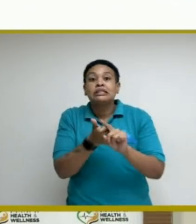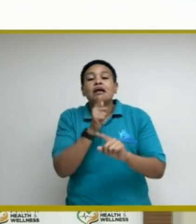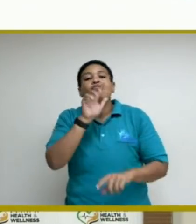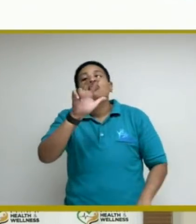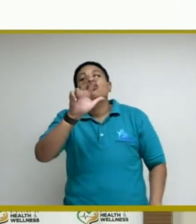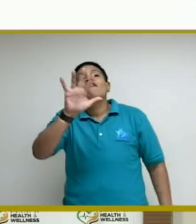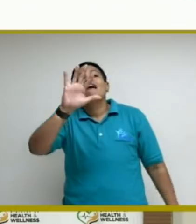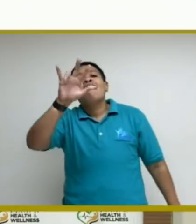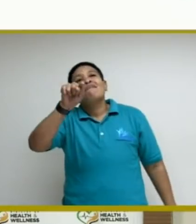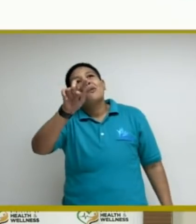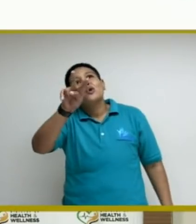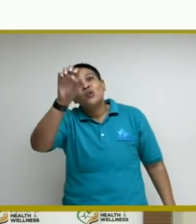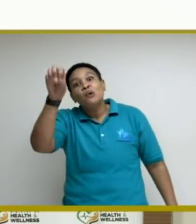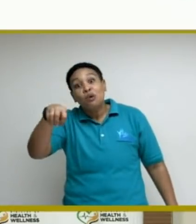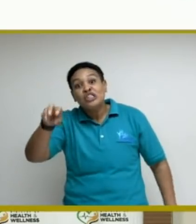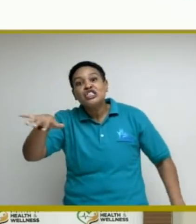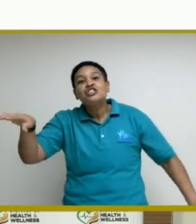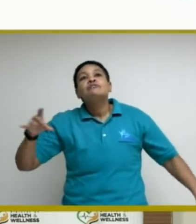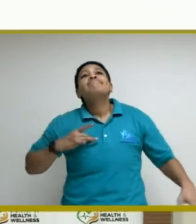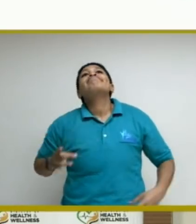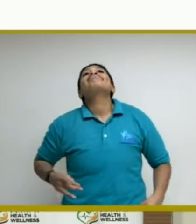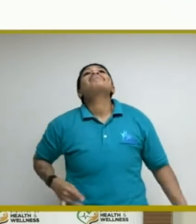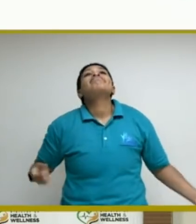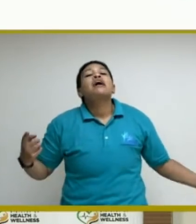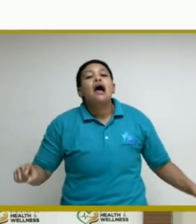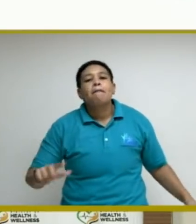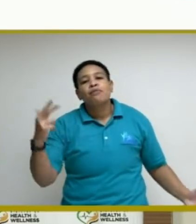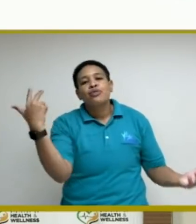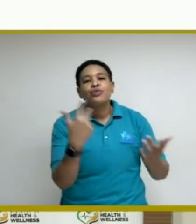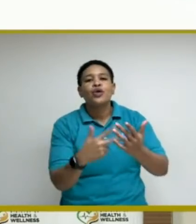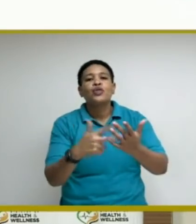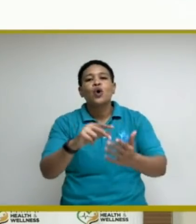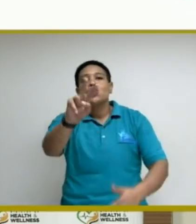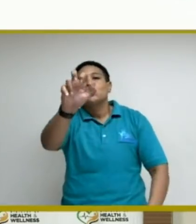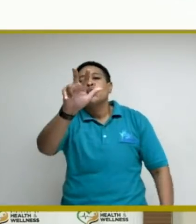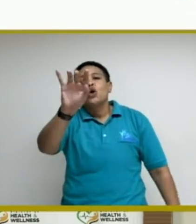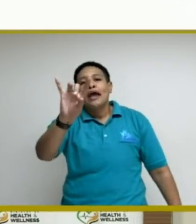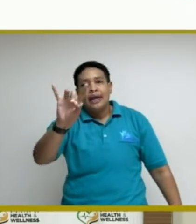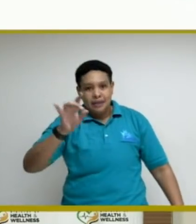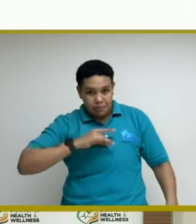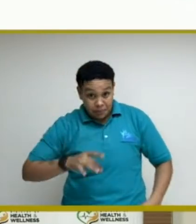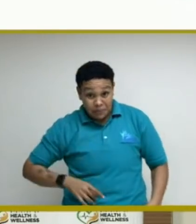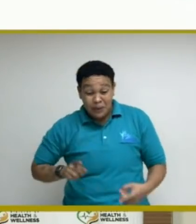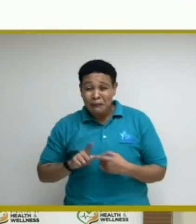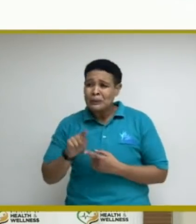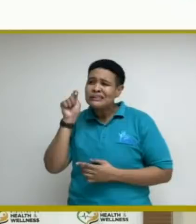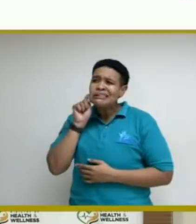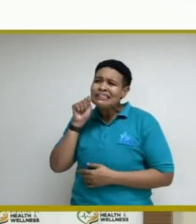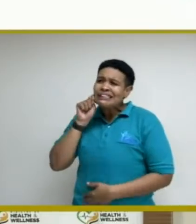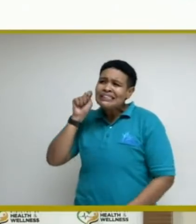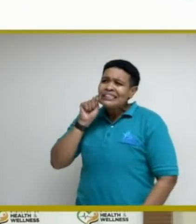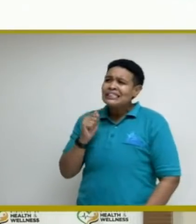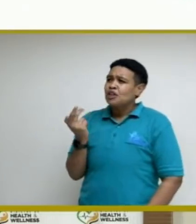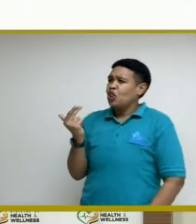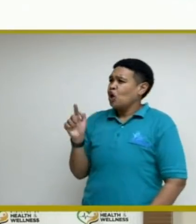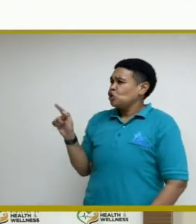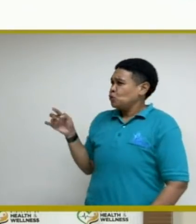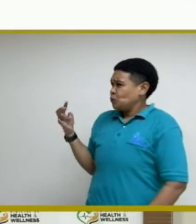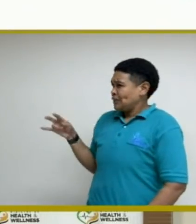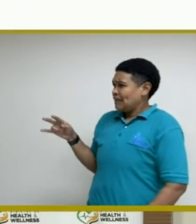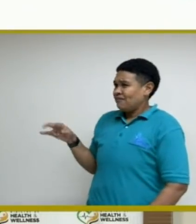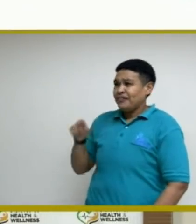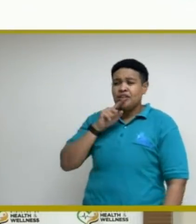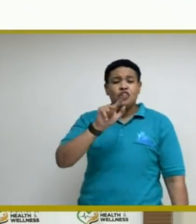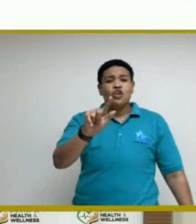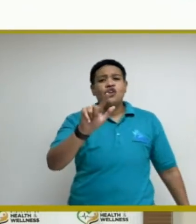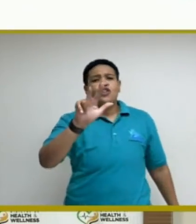35.2% of cases fall in that age group, 3,238 cases. And in the adolescent age group, 34.1%